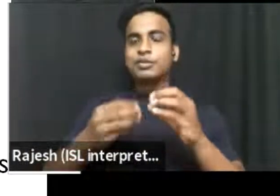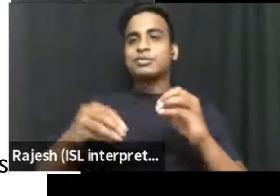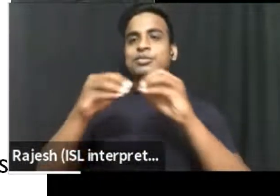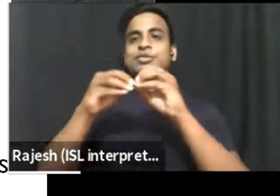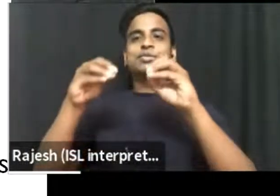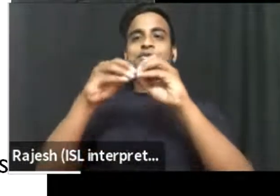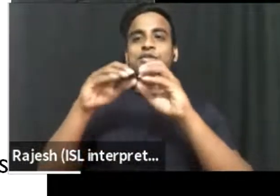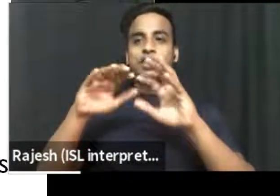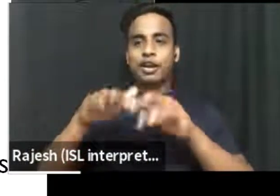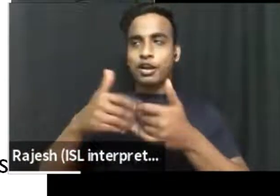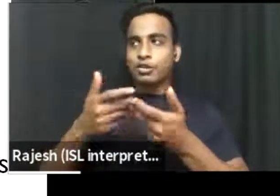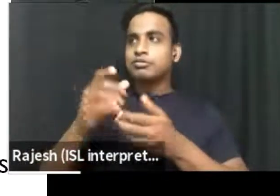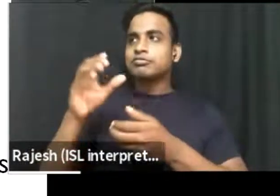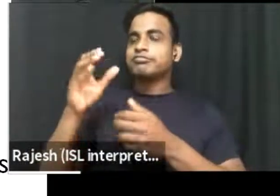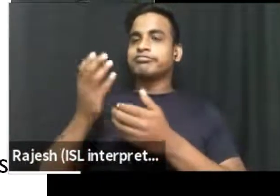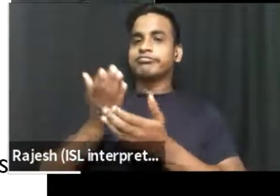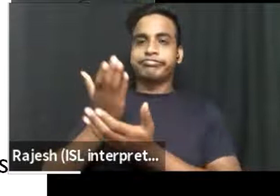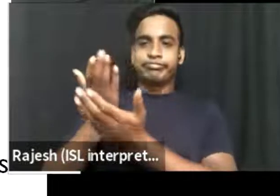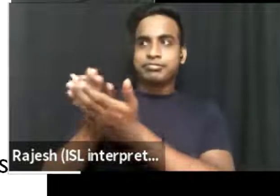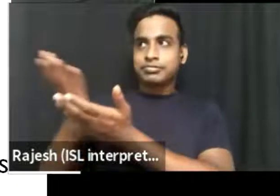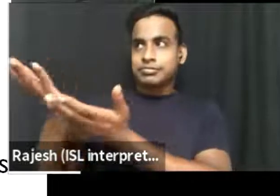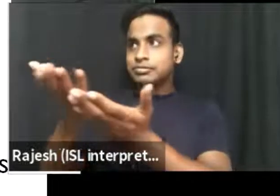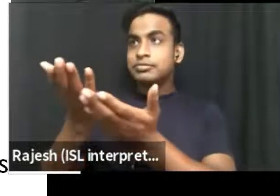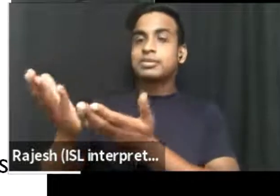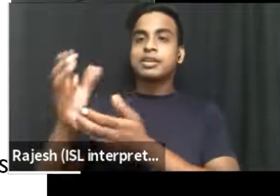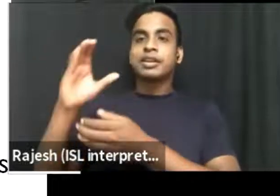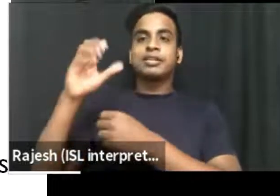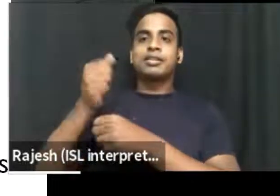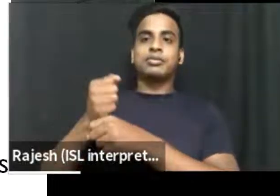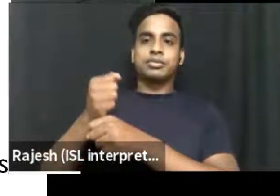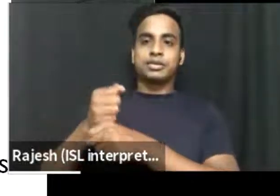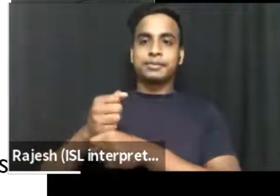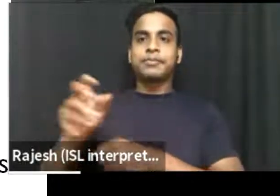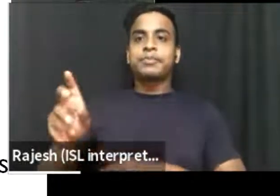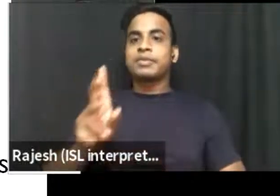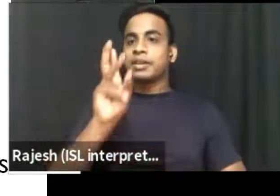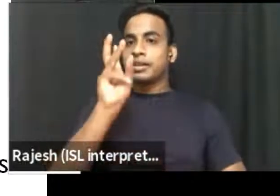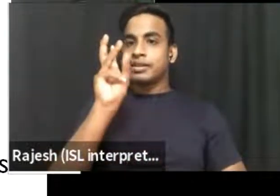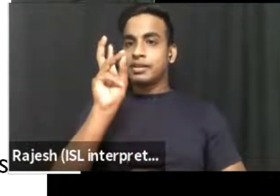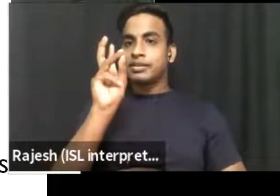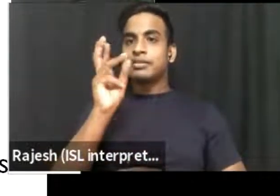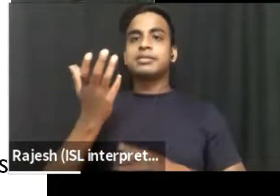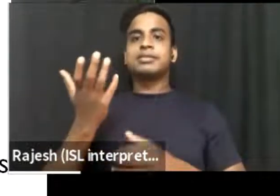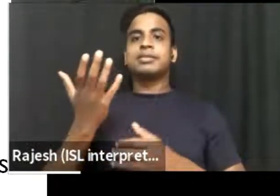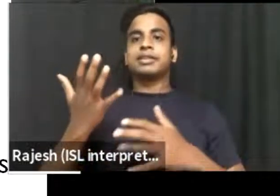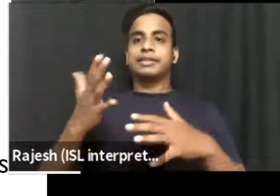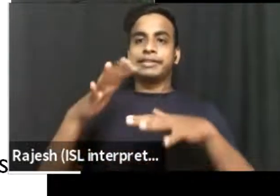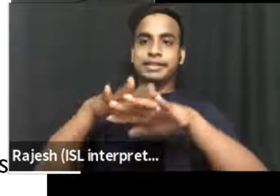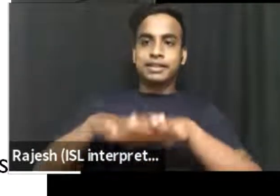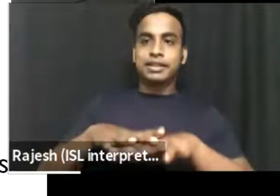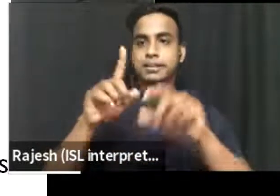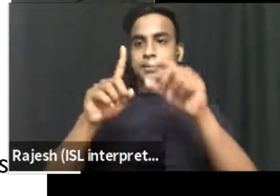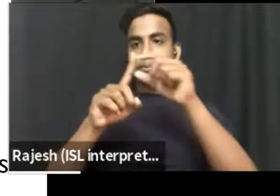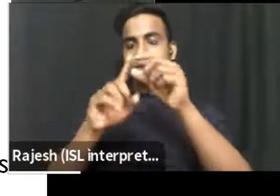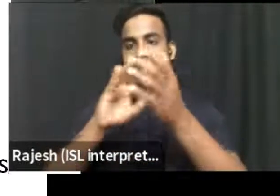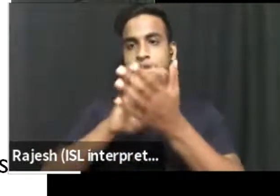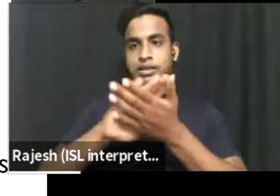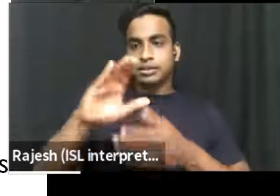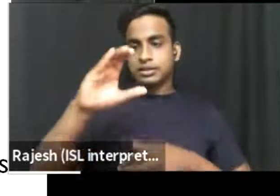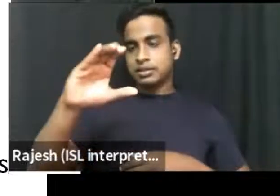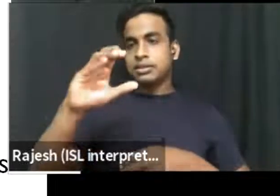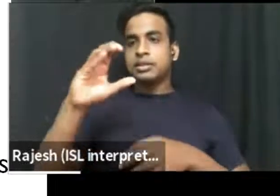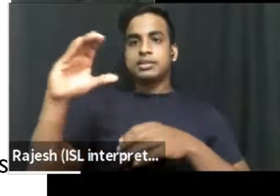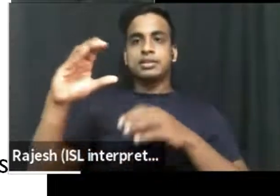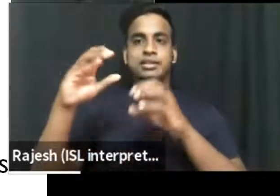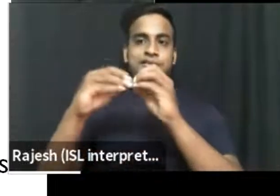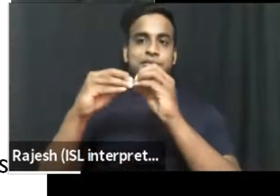through periodic surveys? They implement the integrated PHC CBR model and not universally is what we are saying, and